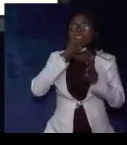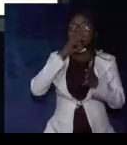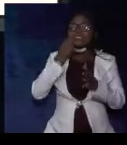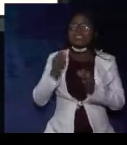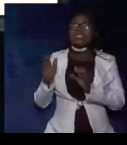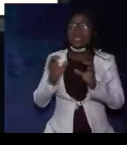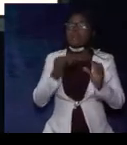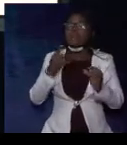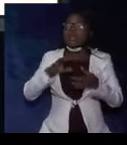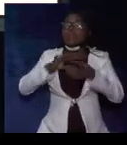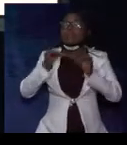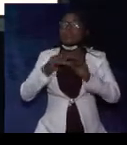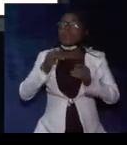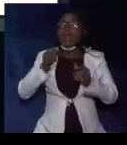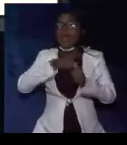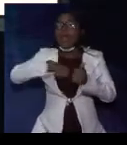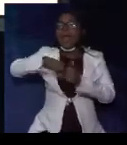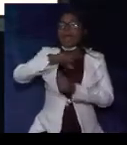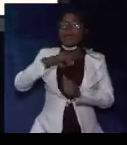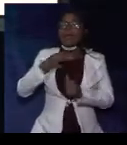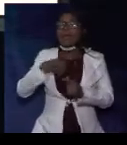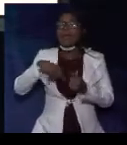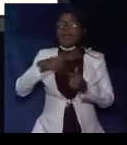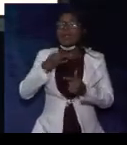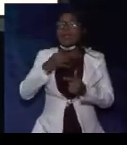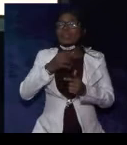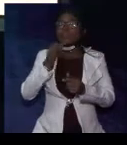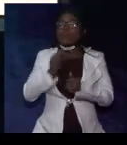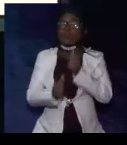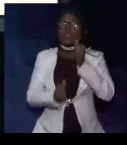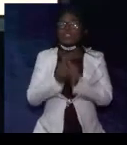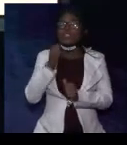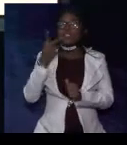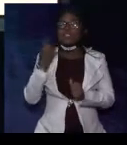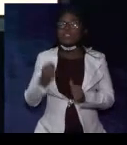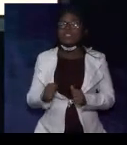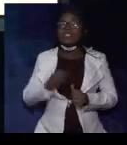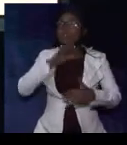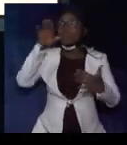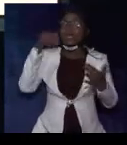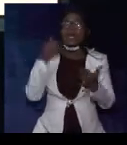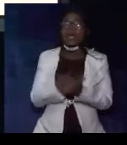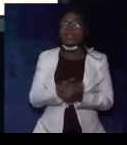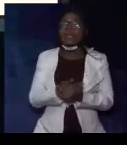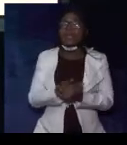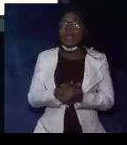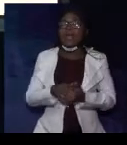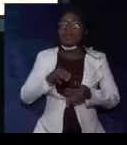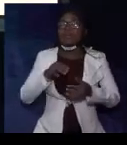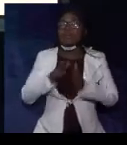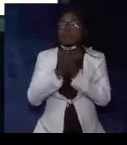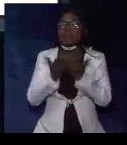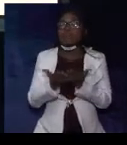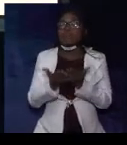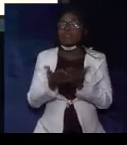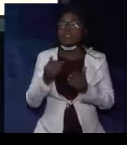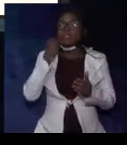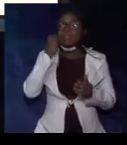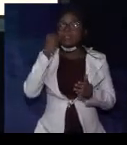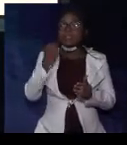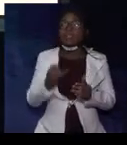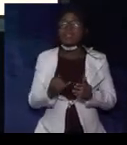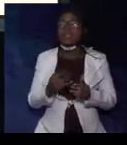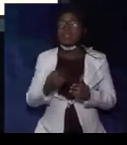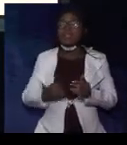It is the actual story around which the entire story is based. It is the actual story